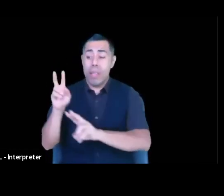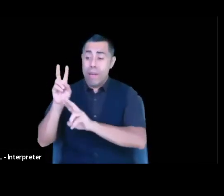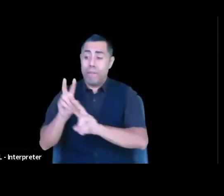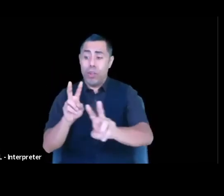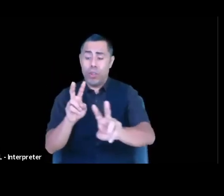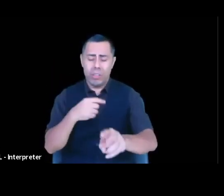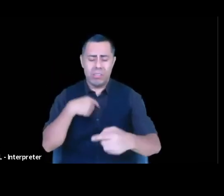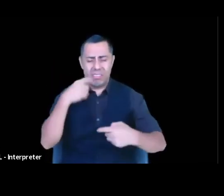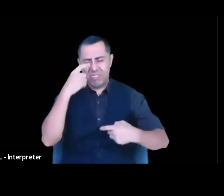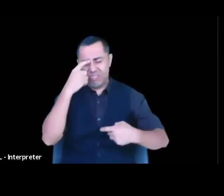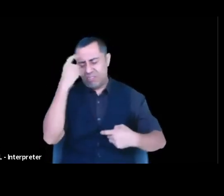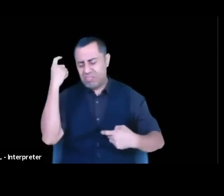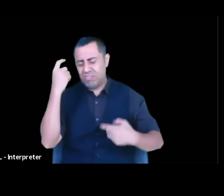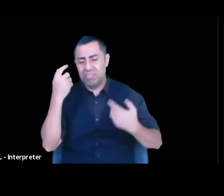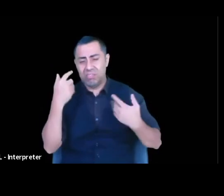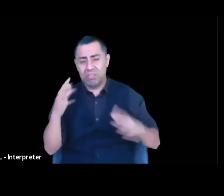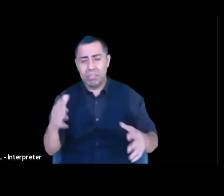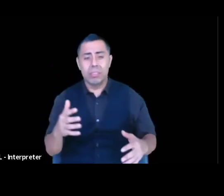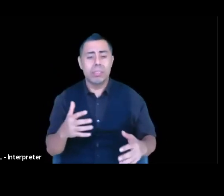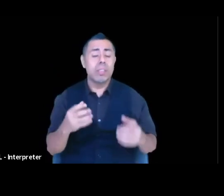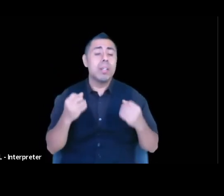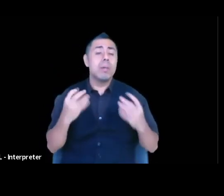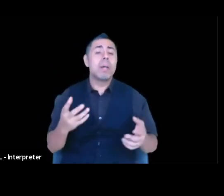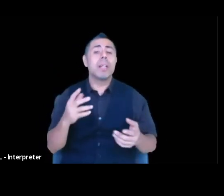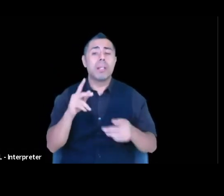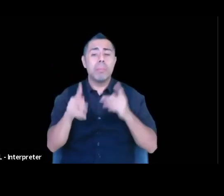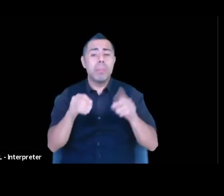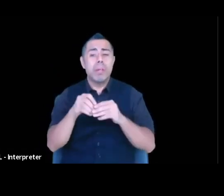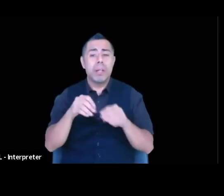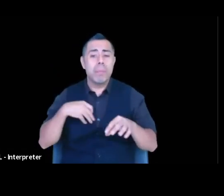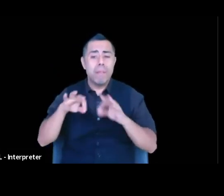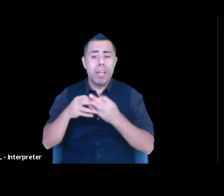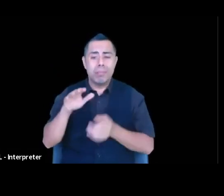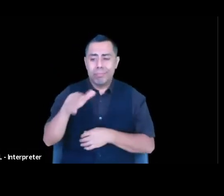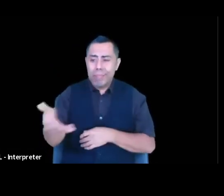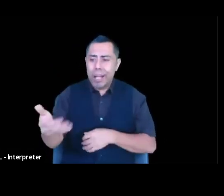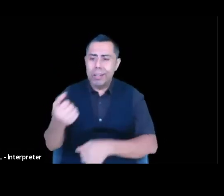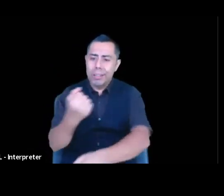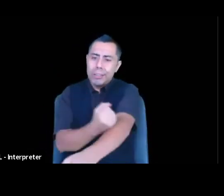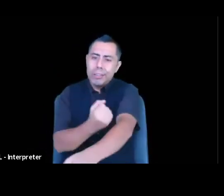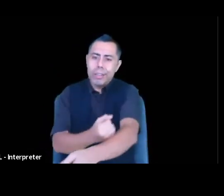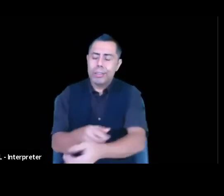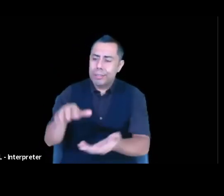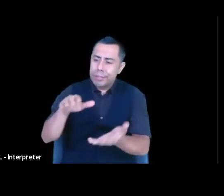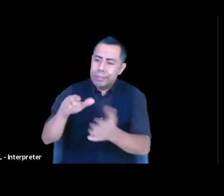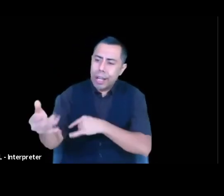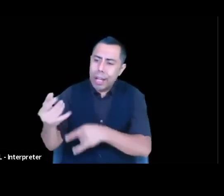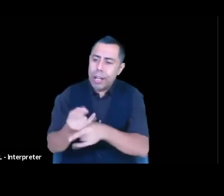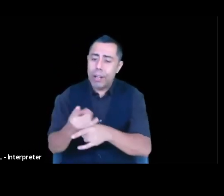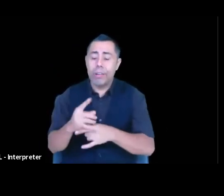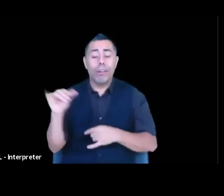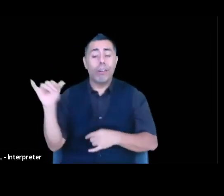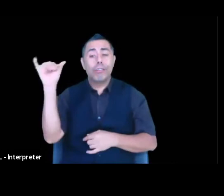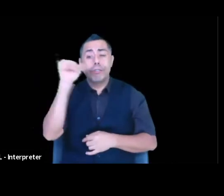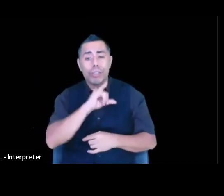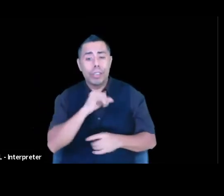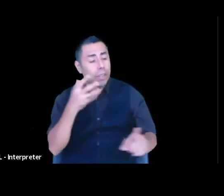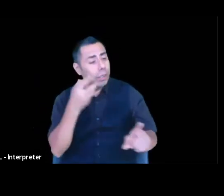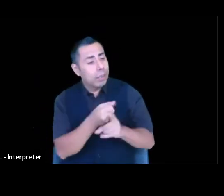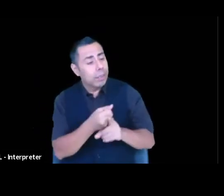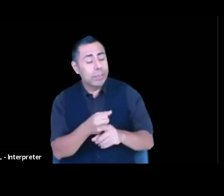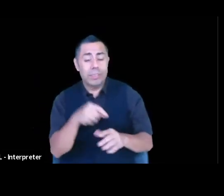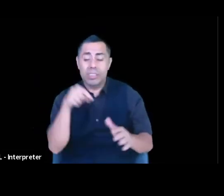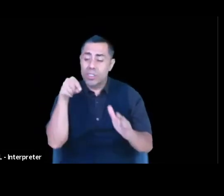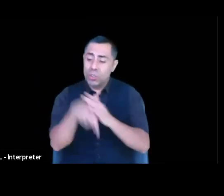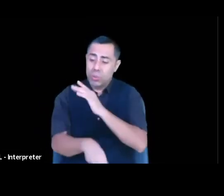lost so many family to drugs and alcohol, to, you know, drinking and driving, to suicide. I've lost so